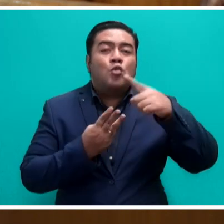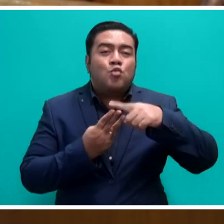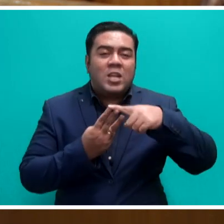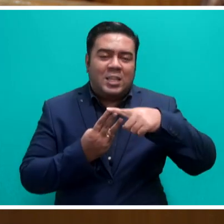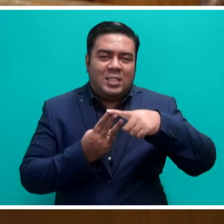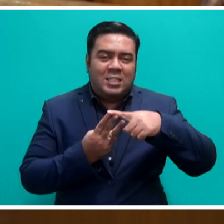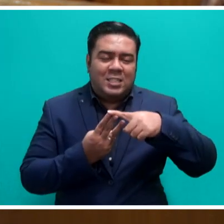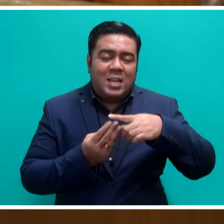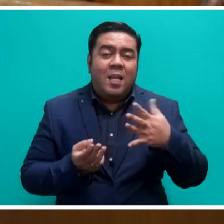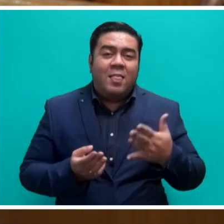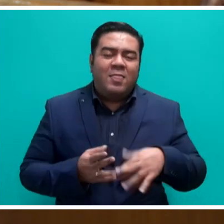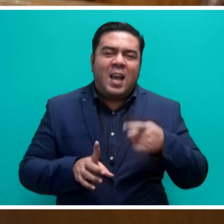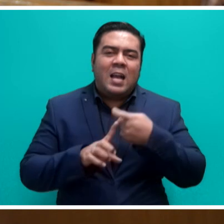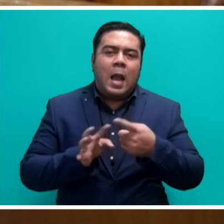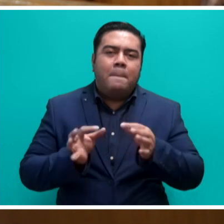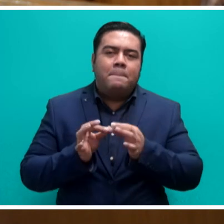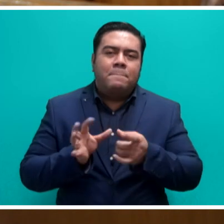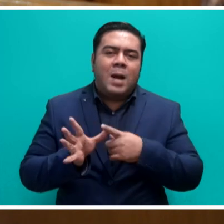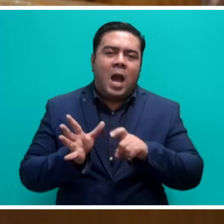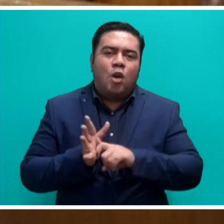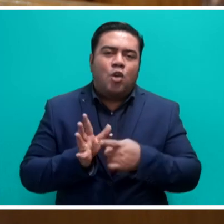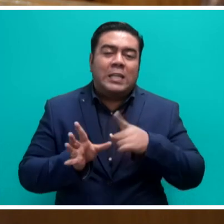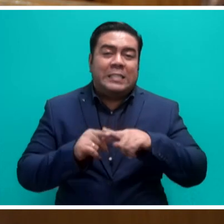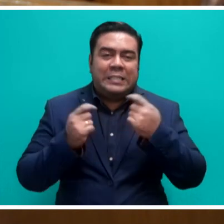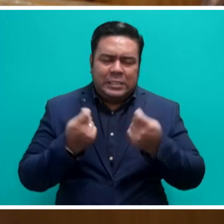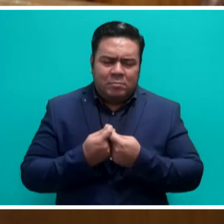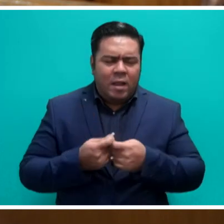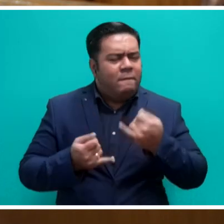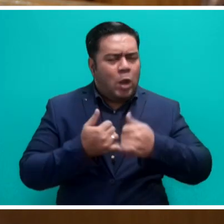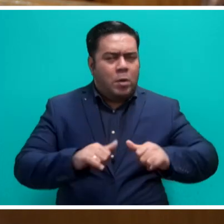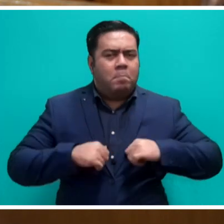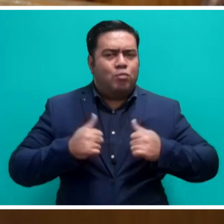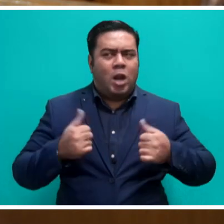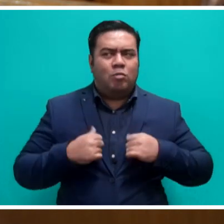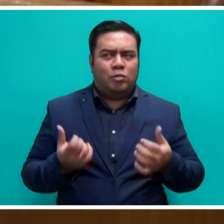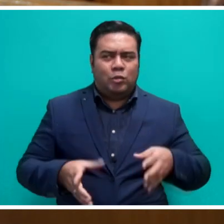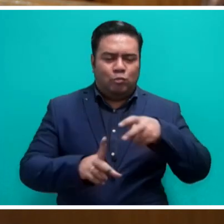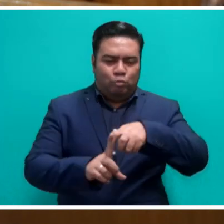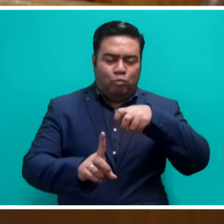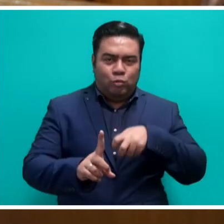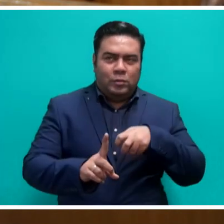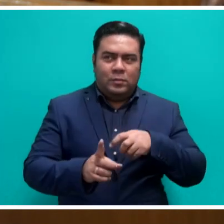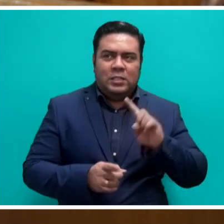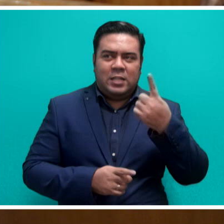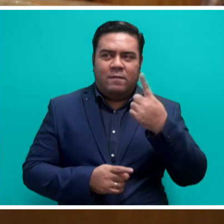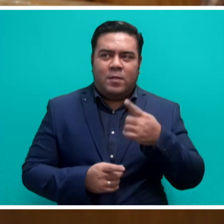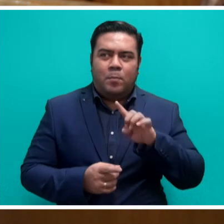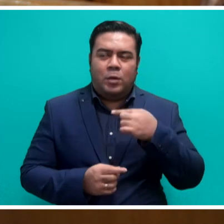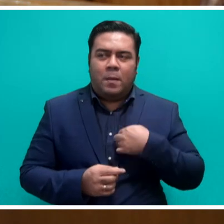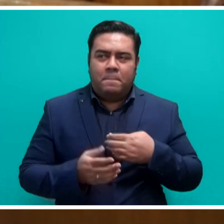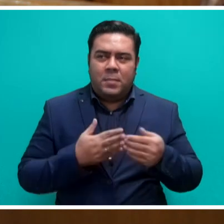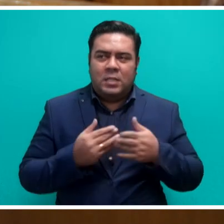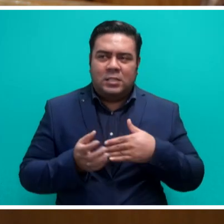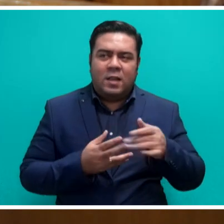cricket, the Kambara team. They're very proud to be sitting behind their self-appointed manager, the Honourable Minister